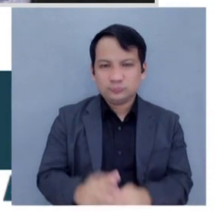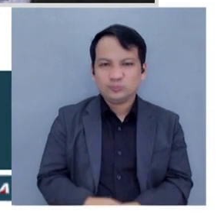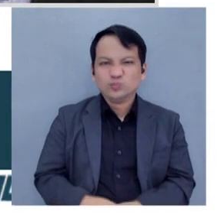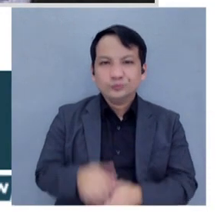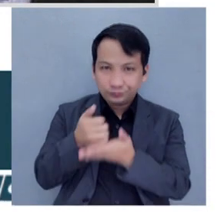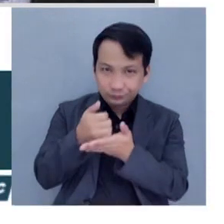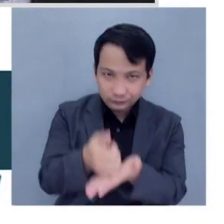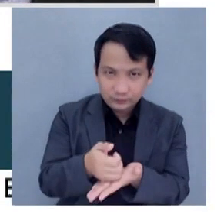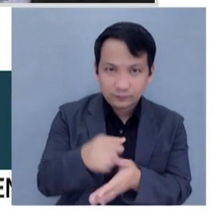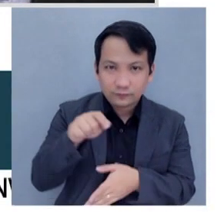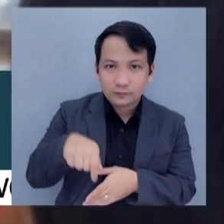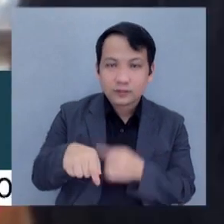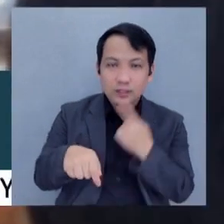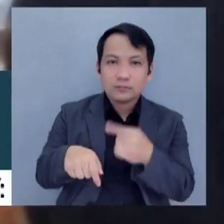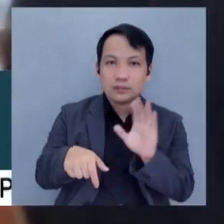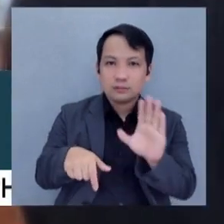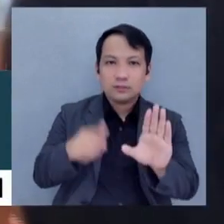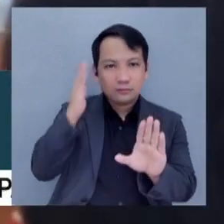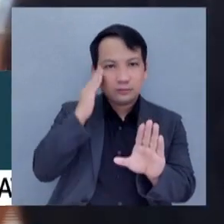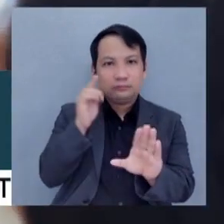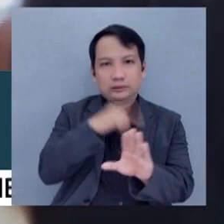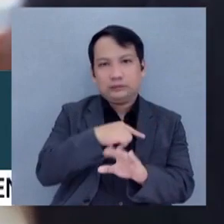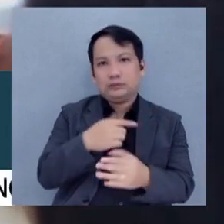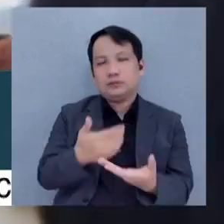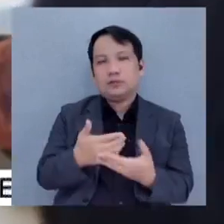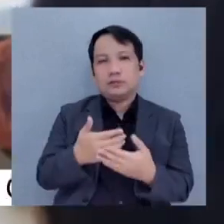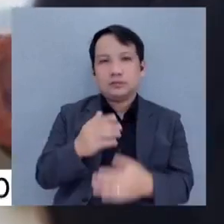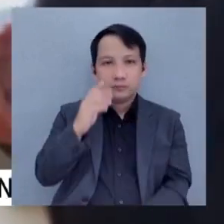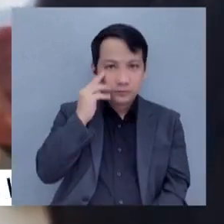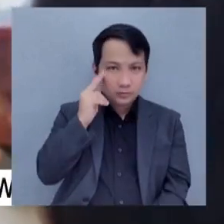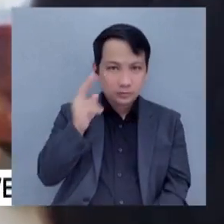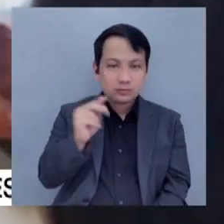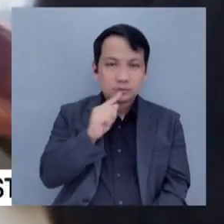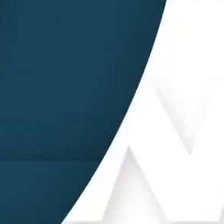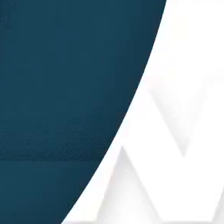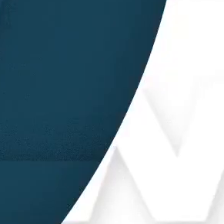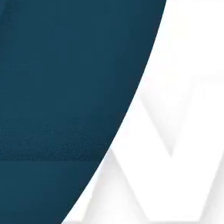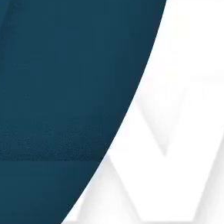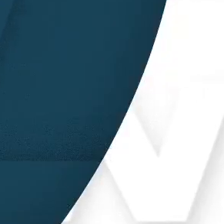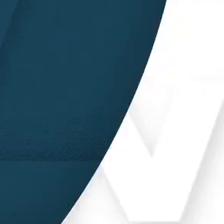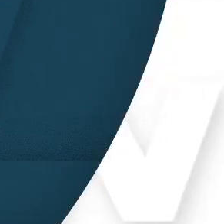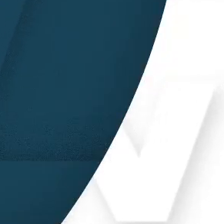kagad tayo. Hindi natin alam saan pala yun. Victoria Tulad, ABS-CBN News.